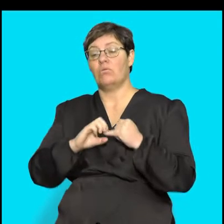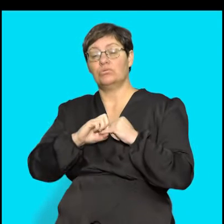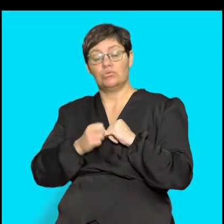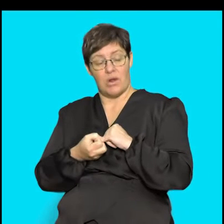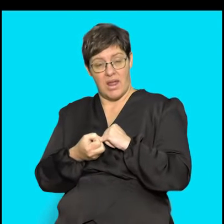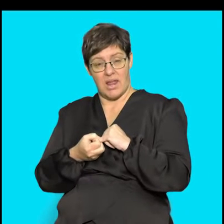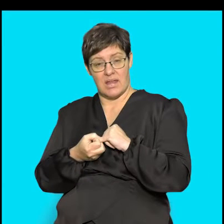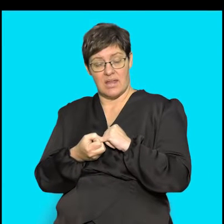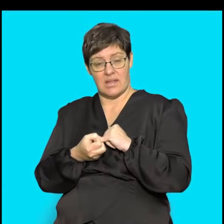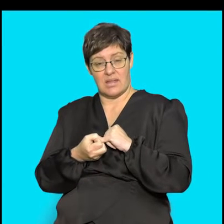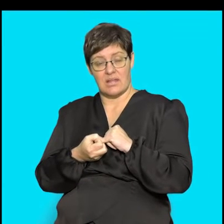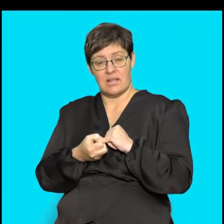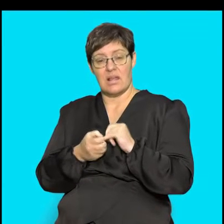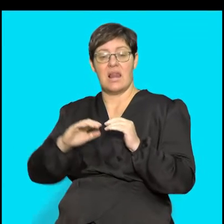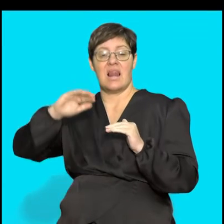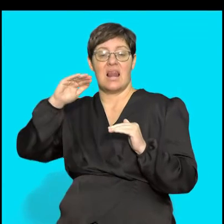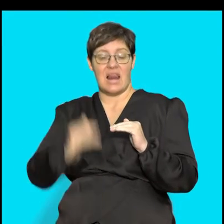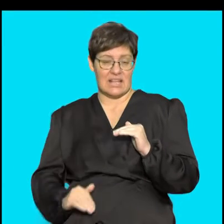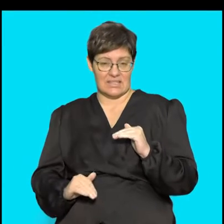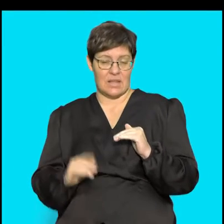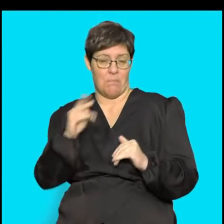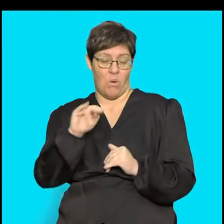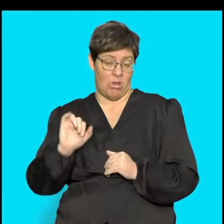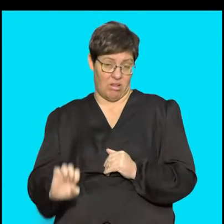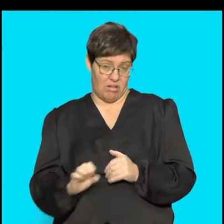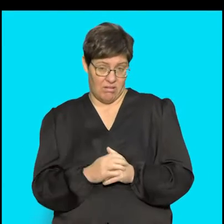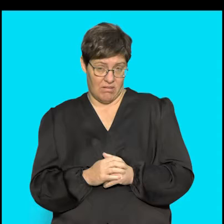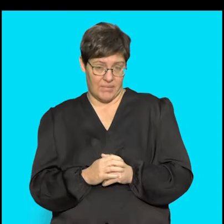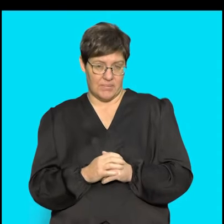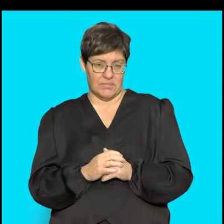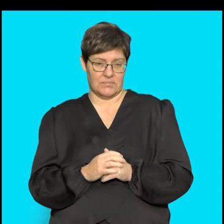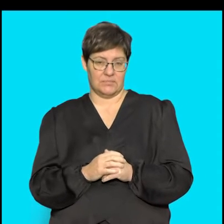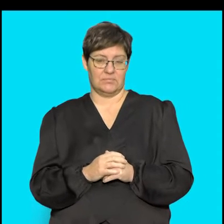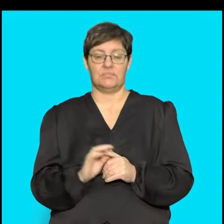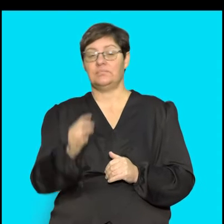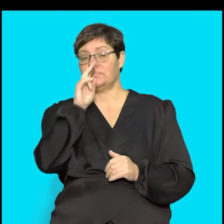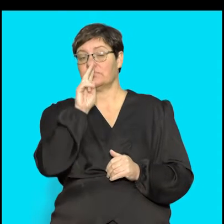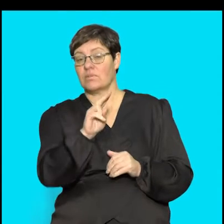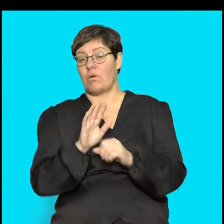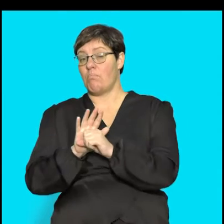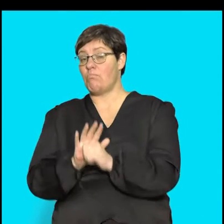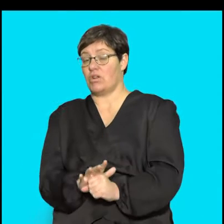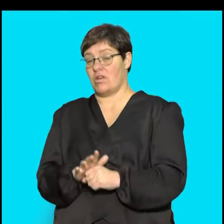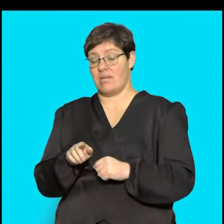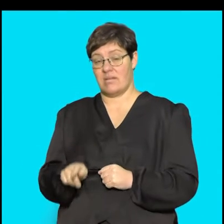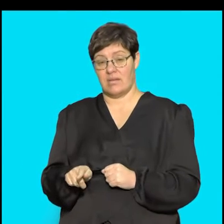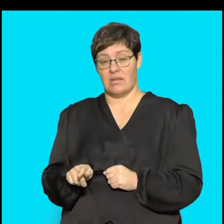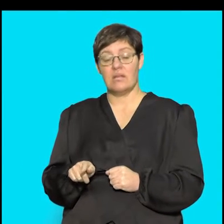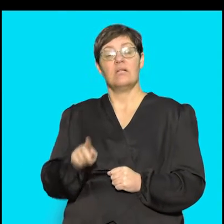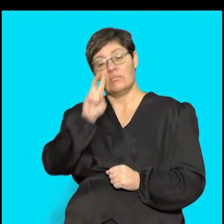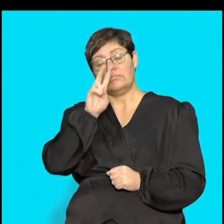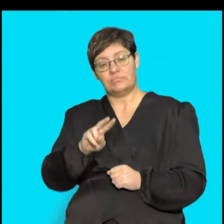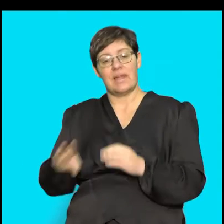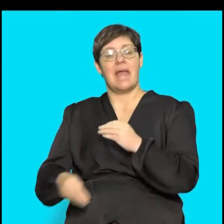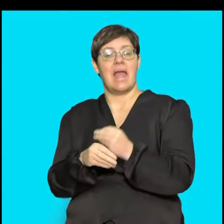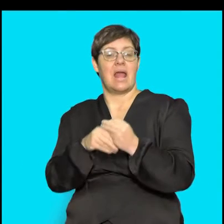will try to make less number of moles. What's very important when we look at pressure is we need to go